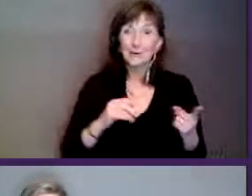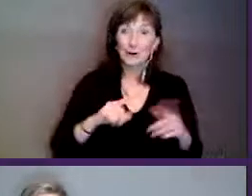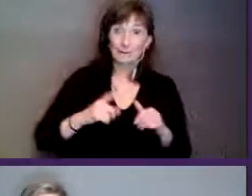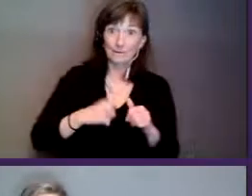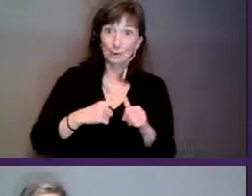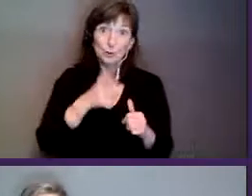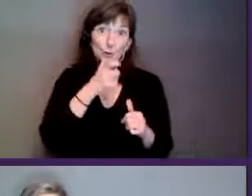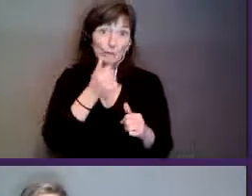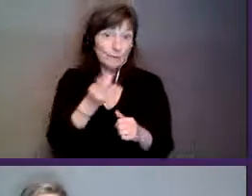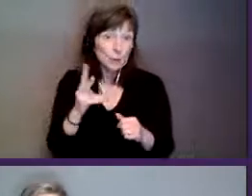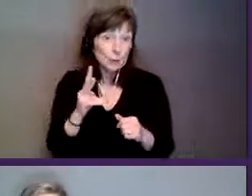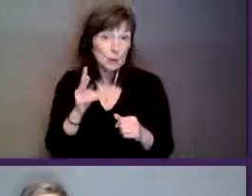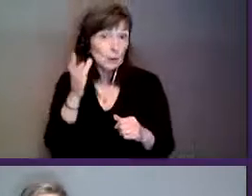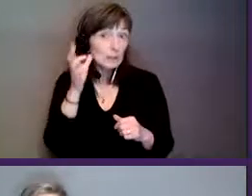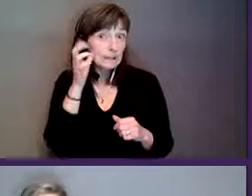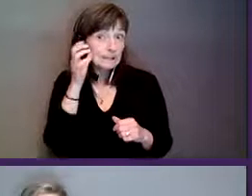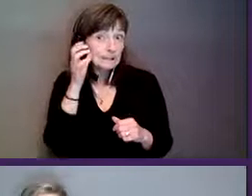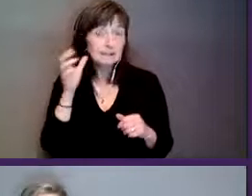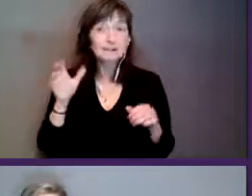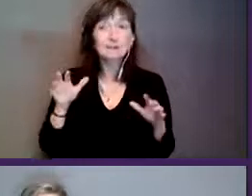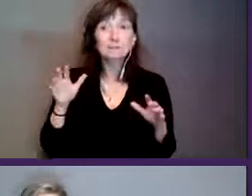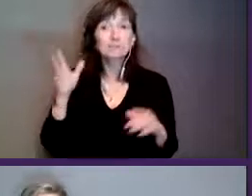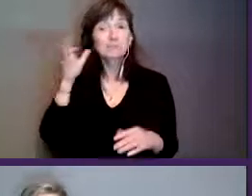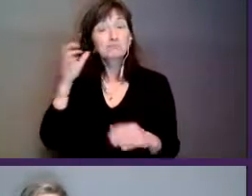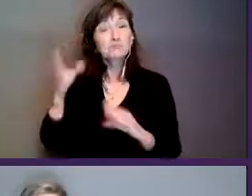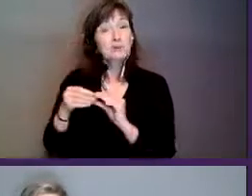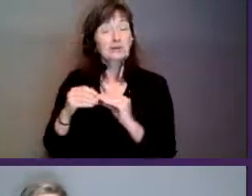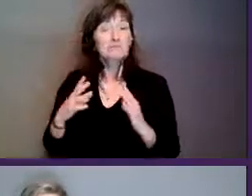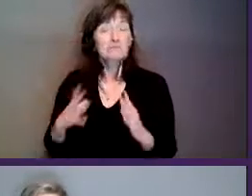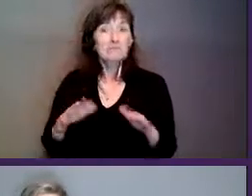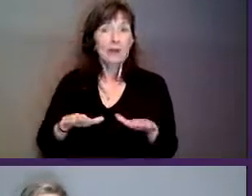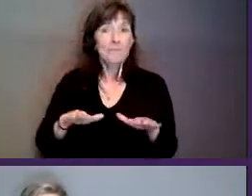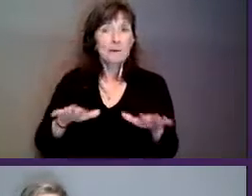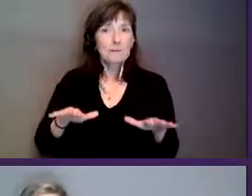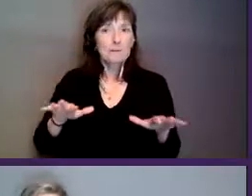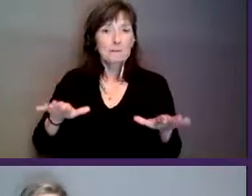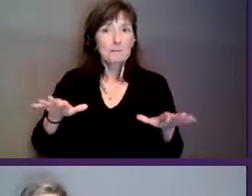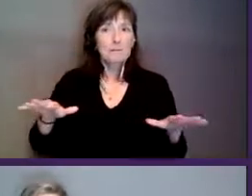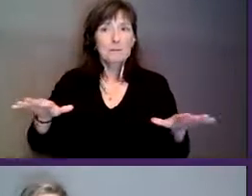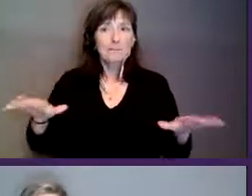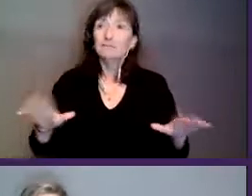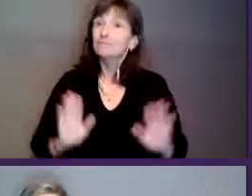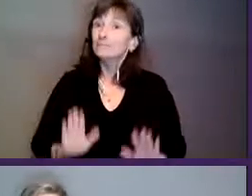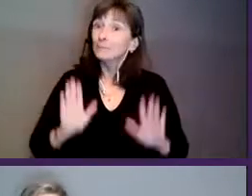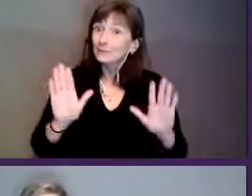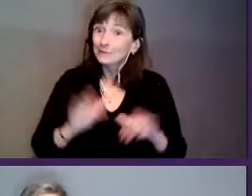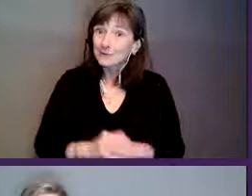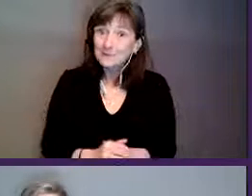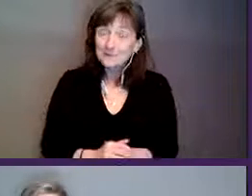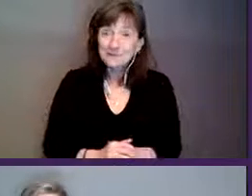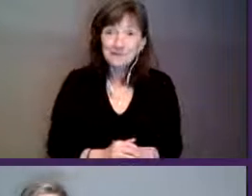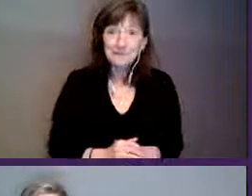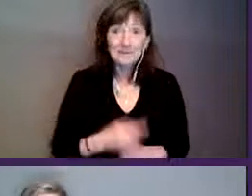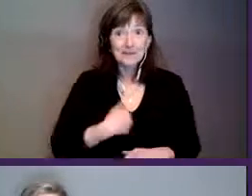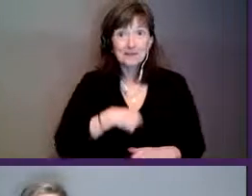happen, and hey, that's a wonderful thing. That's a wonderful thing about being in community, that we can look